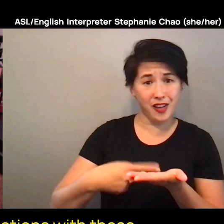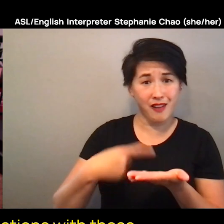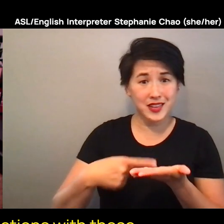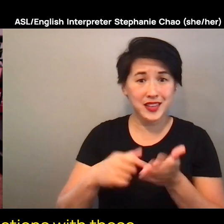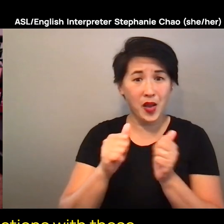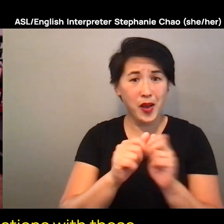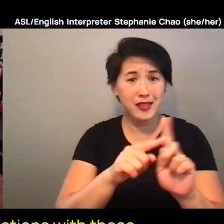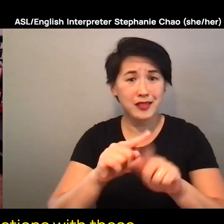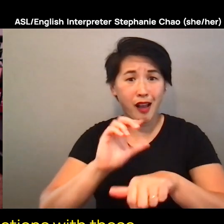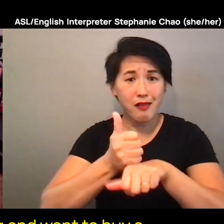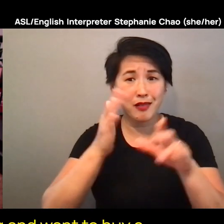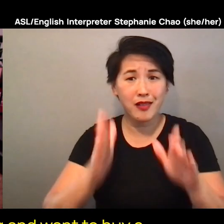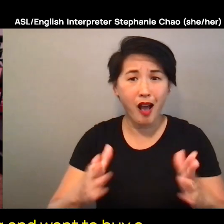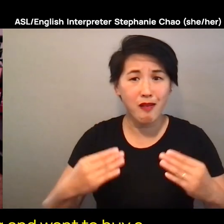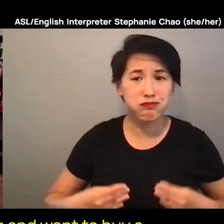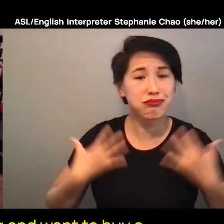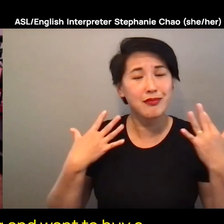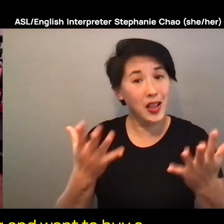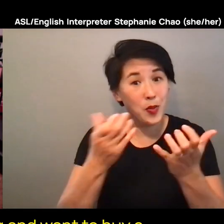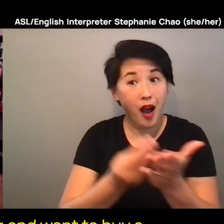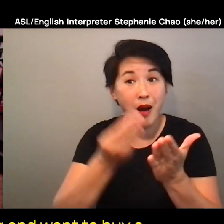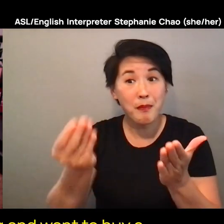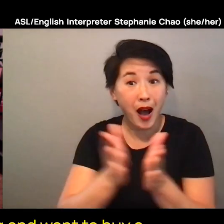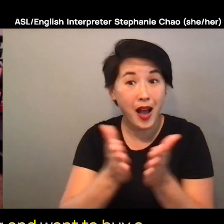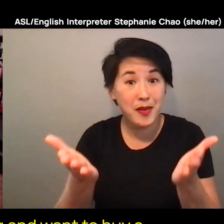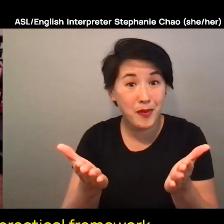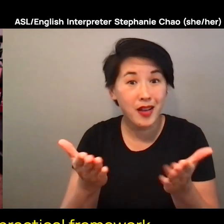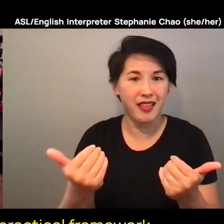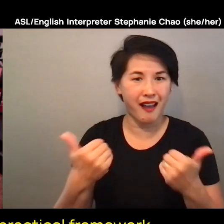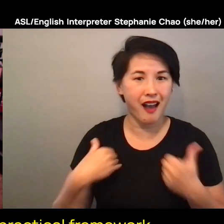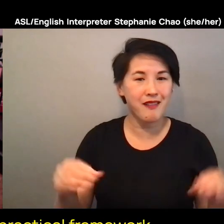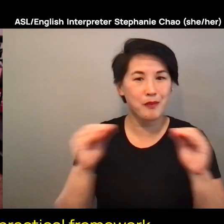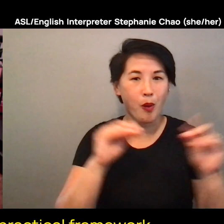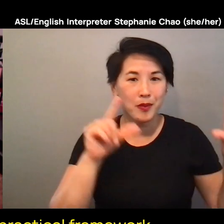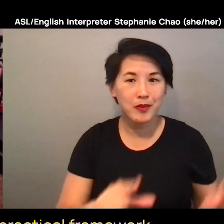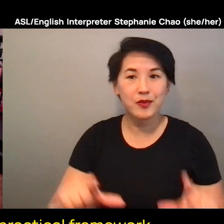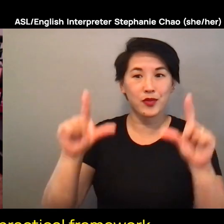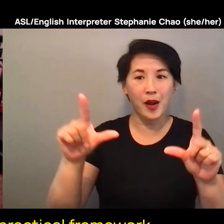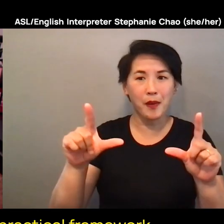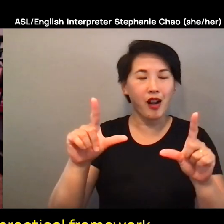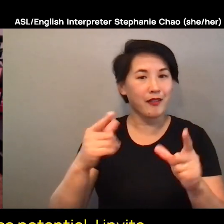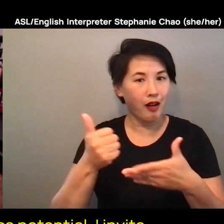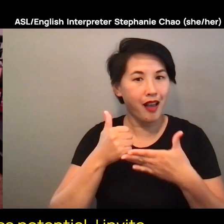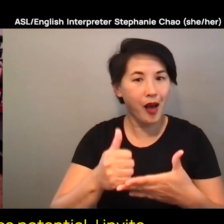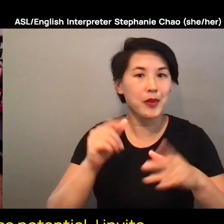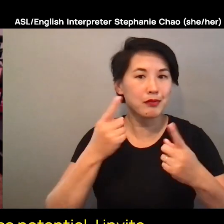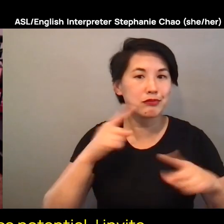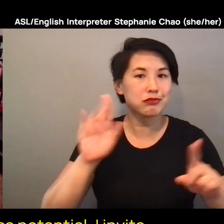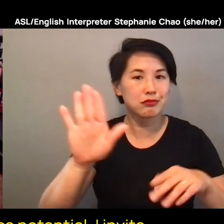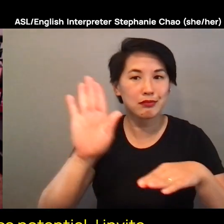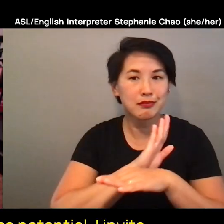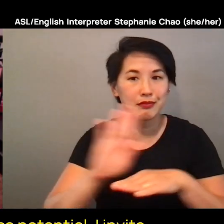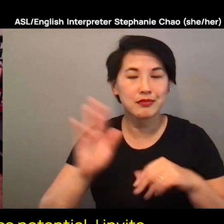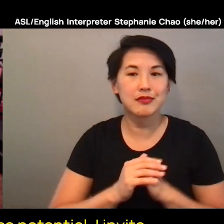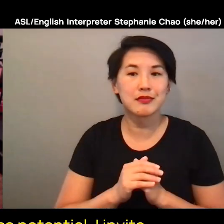If you find the conversations with these entrepreneurs inspiring and want to buy a book that offers a more practical framework for realizing your